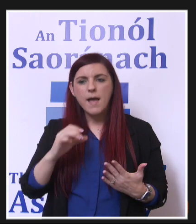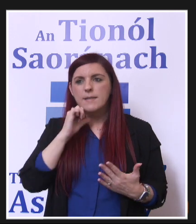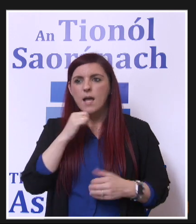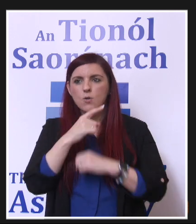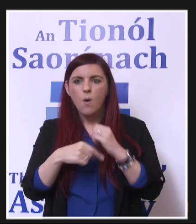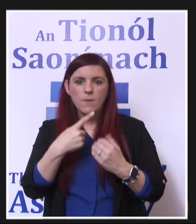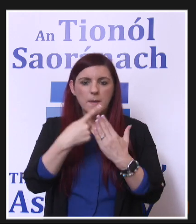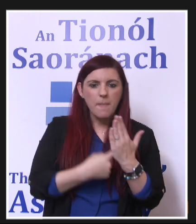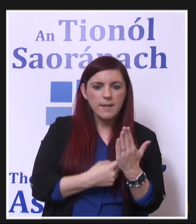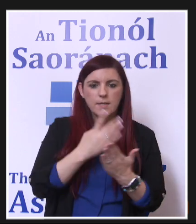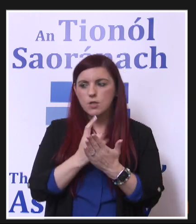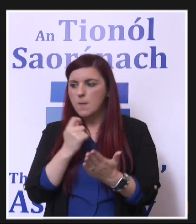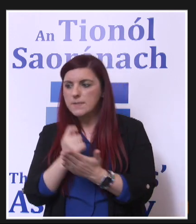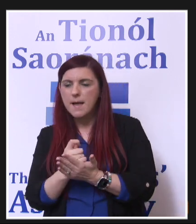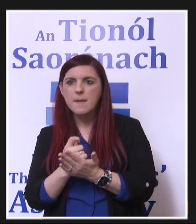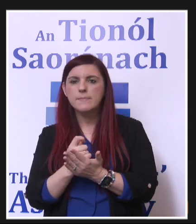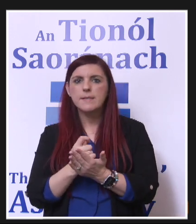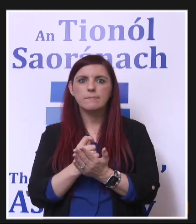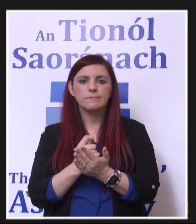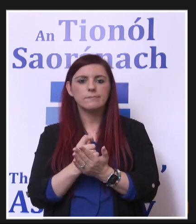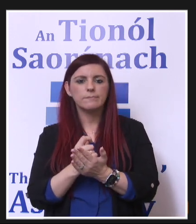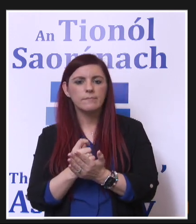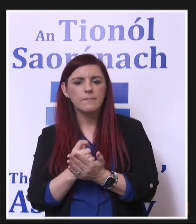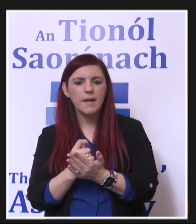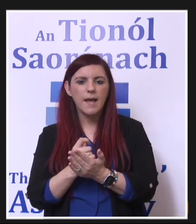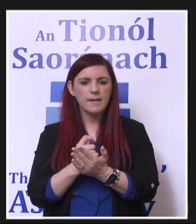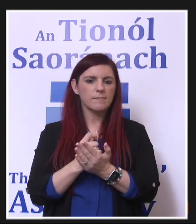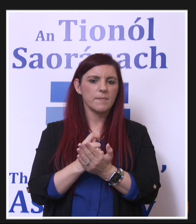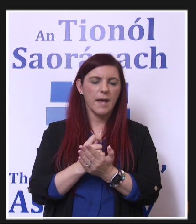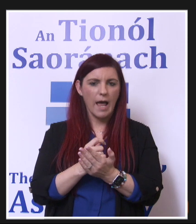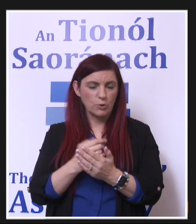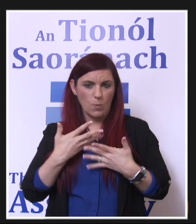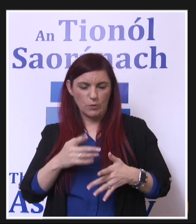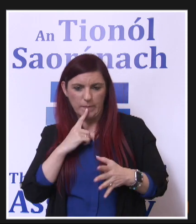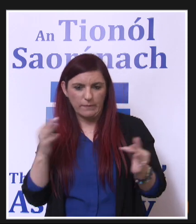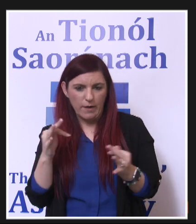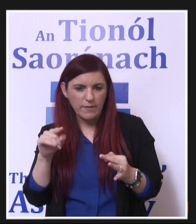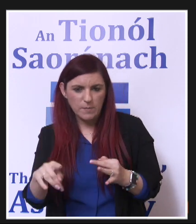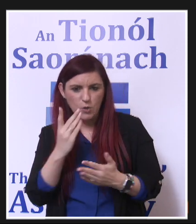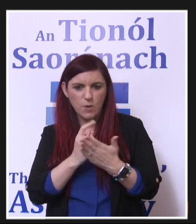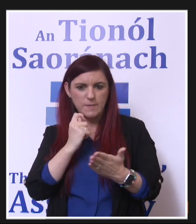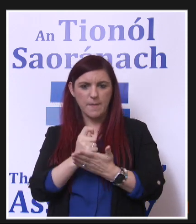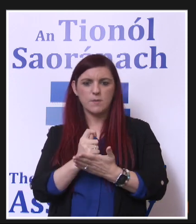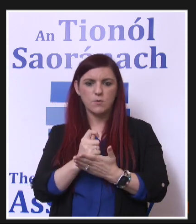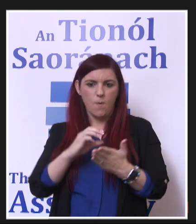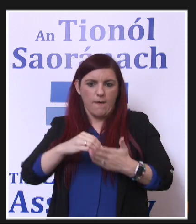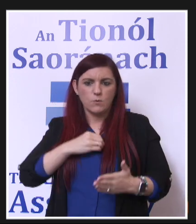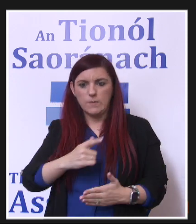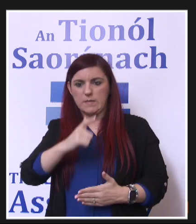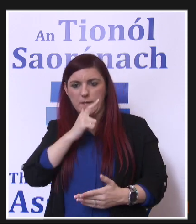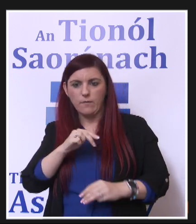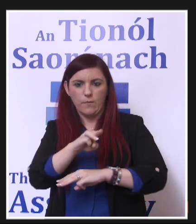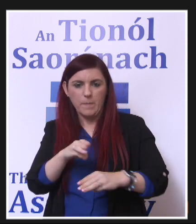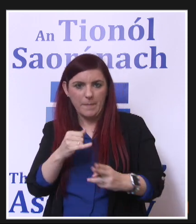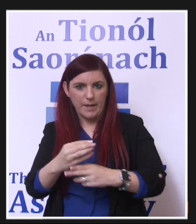policy you might introduce. Sometimes, and I don't think anyone should be fearful of this. Sometimes a city has to speak for the people of that place and